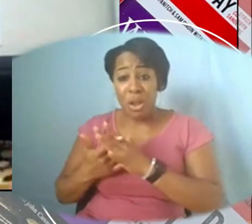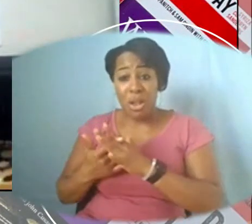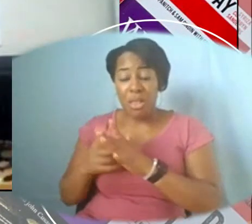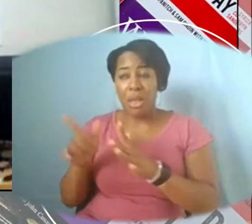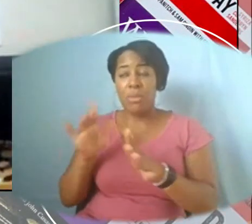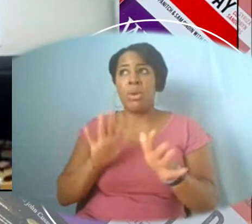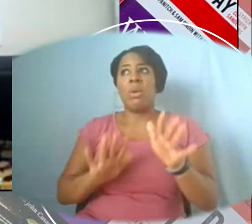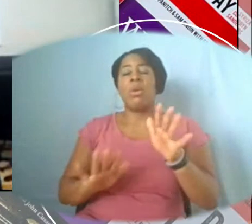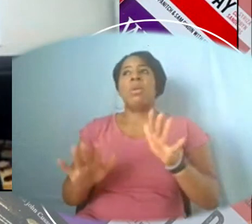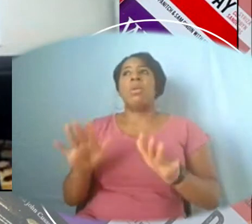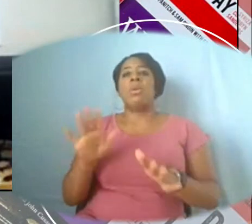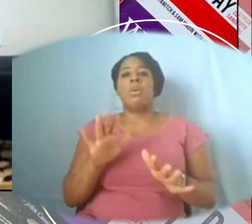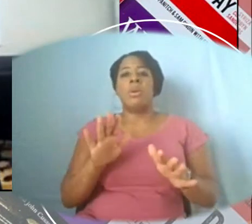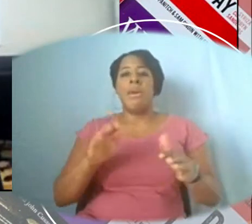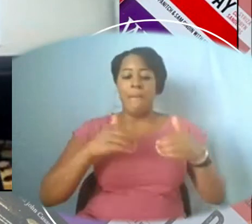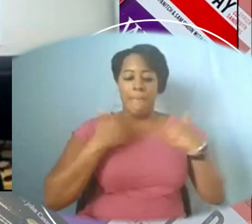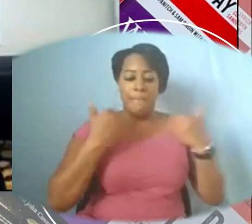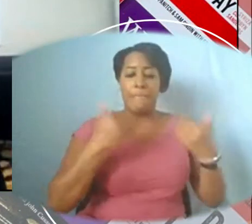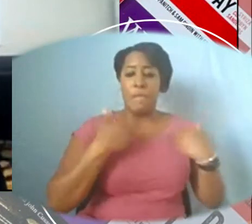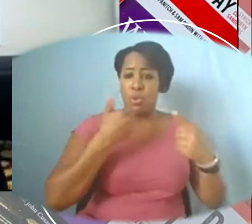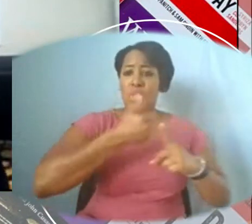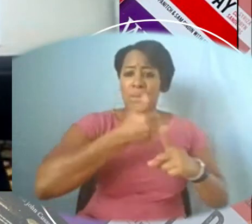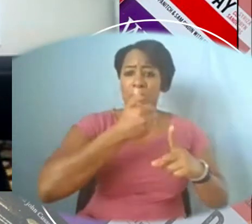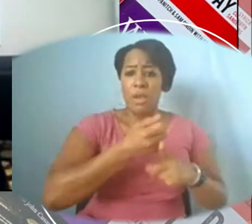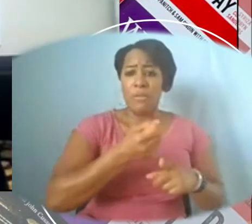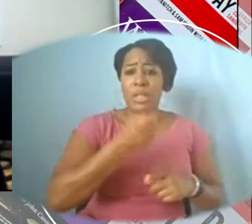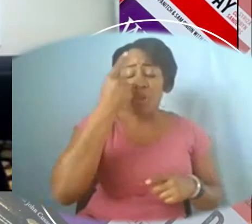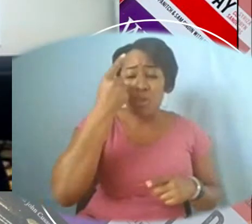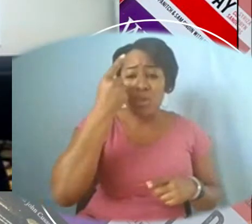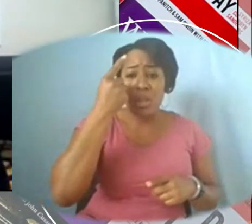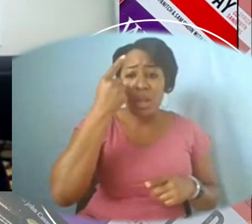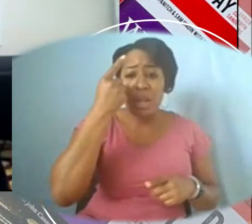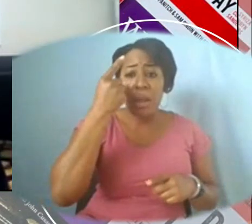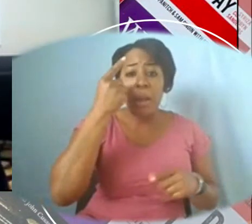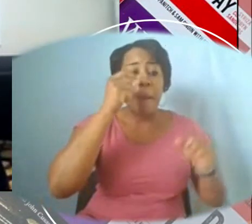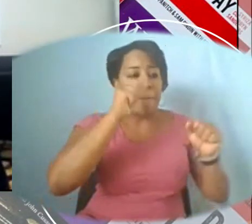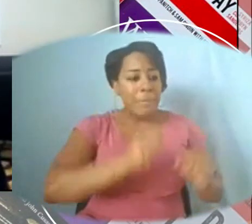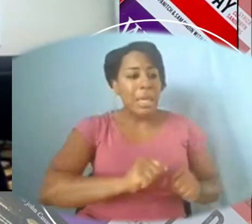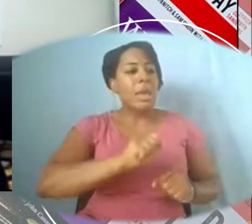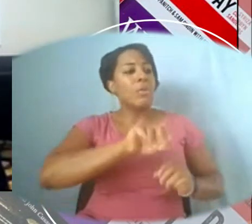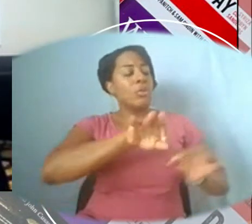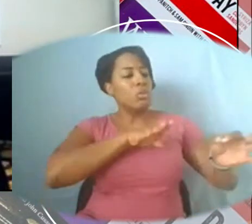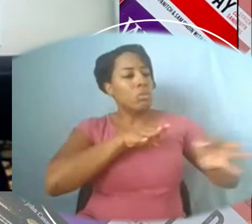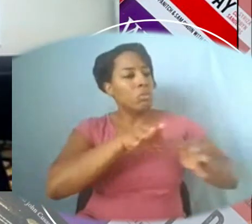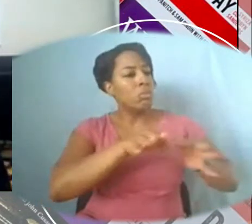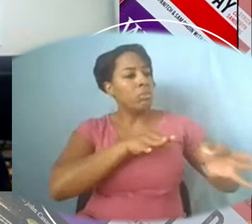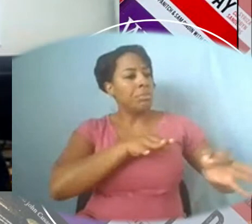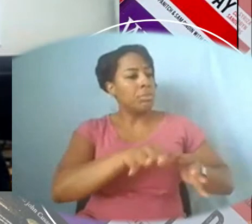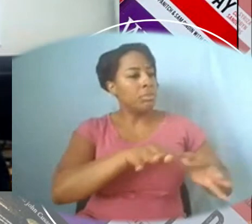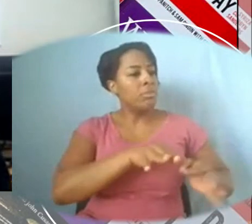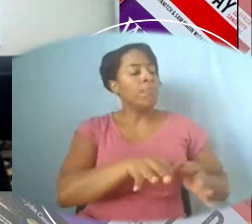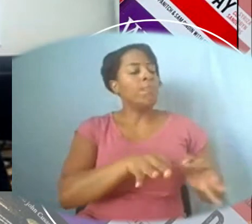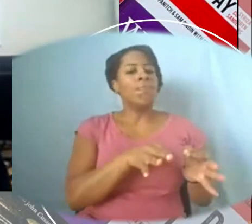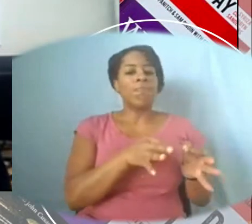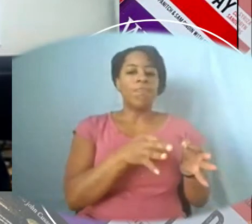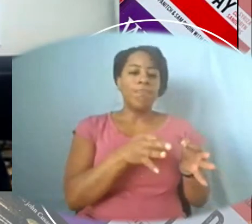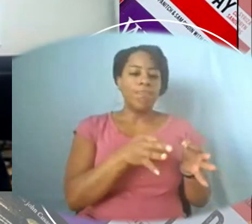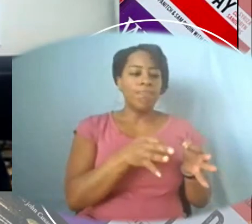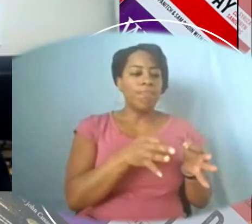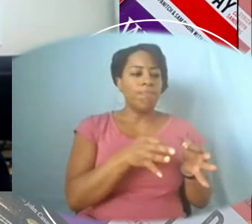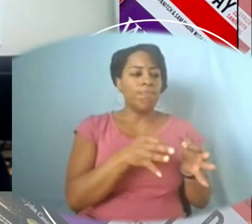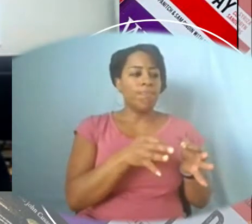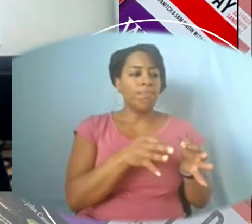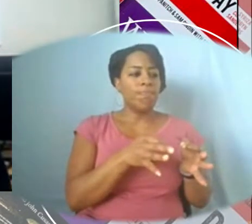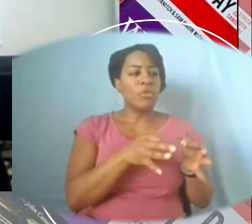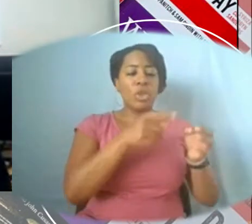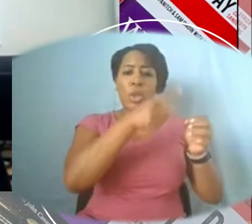aback. And the youth understood that being able to articulate yourself in a way to be able to advocate for